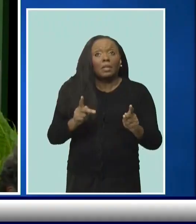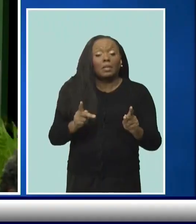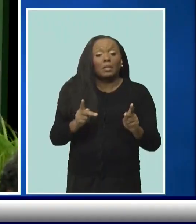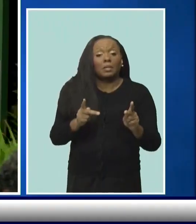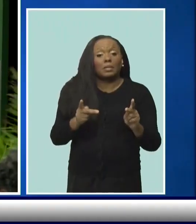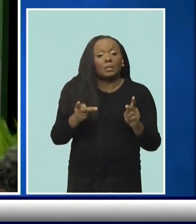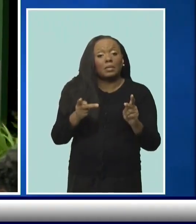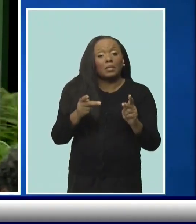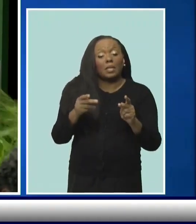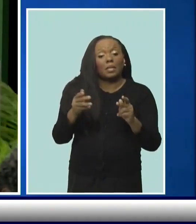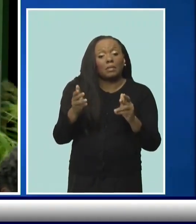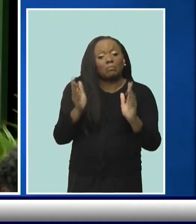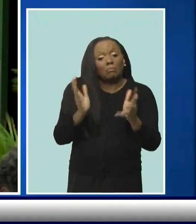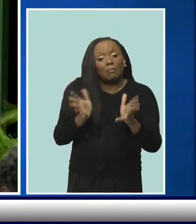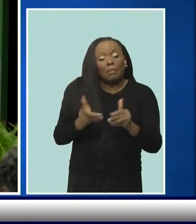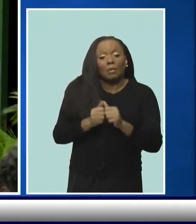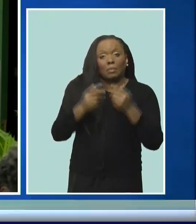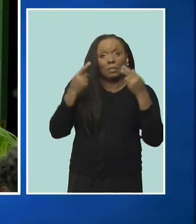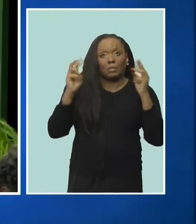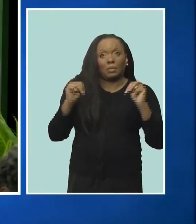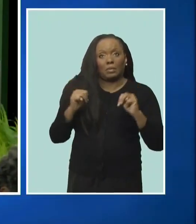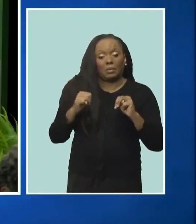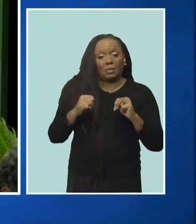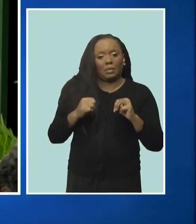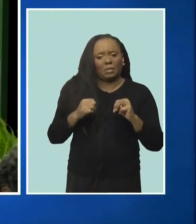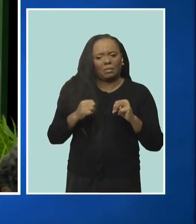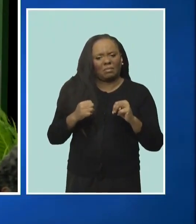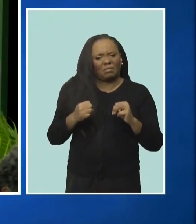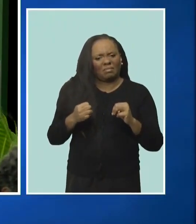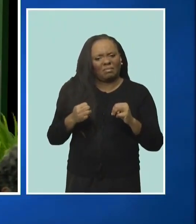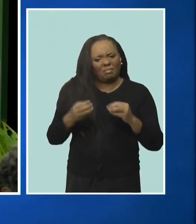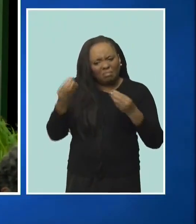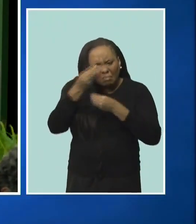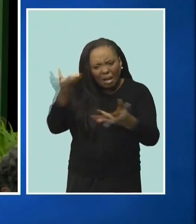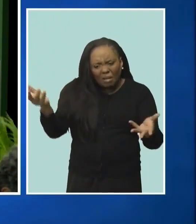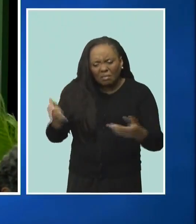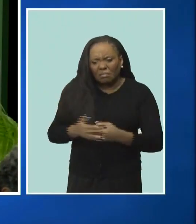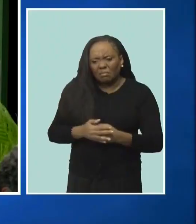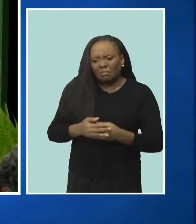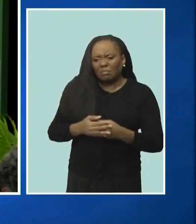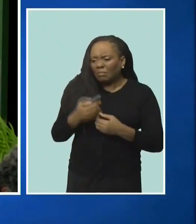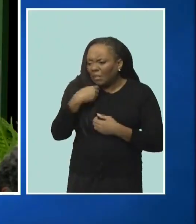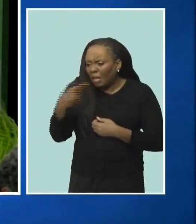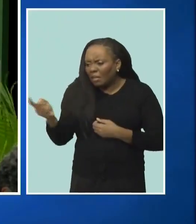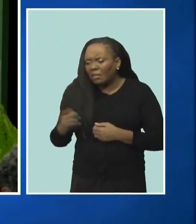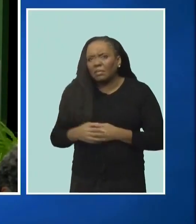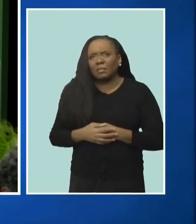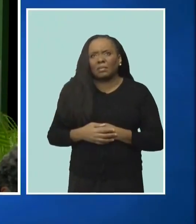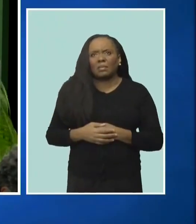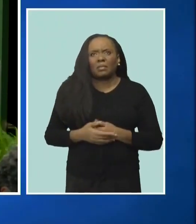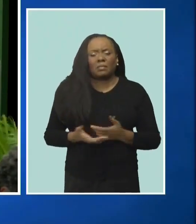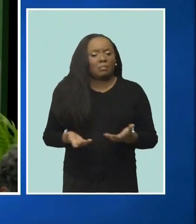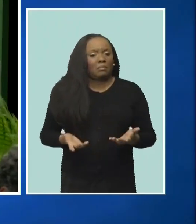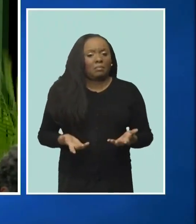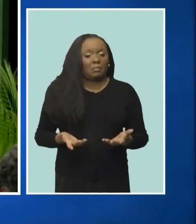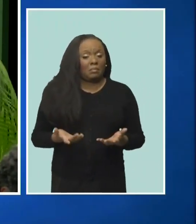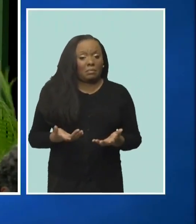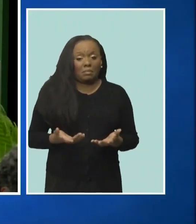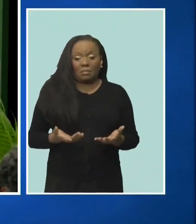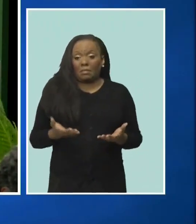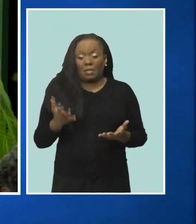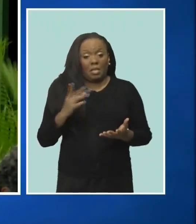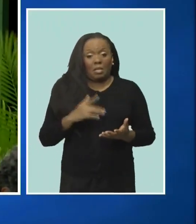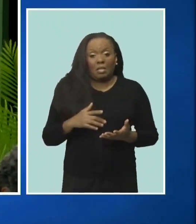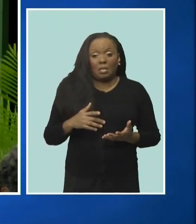say what you have to say. Do not take it or believe that it is a judgment on me as the Member of Parliament. You